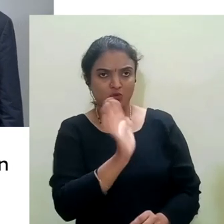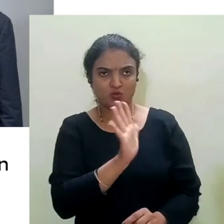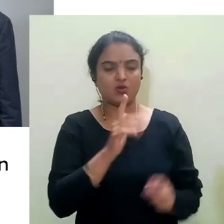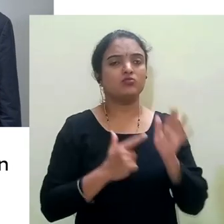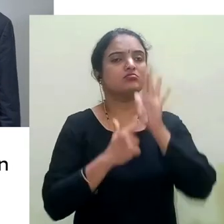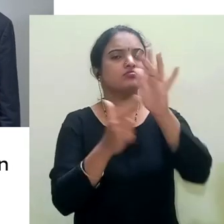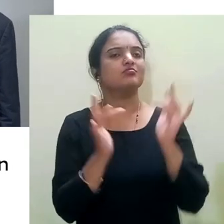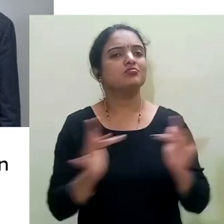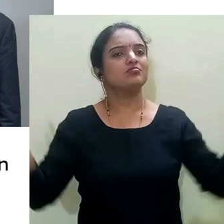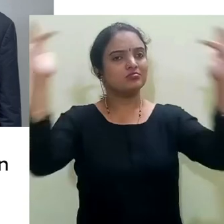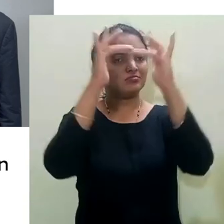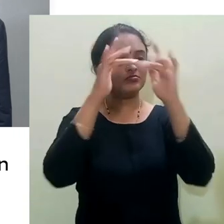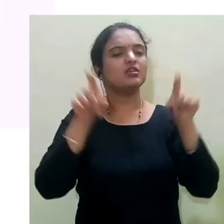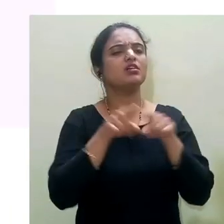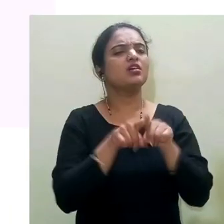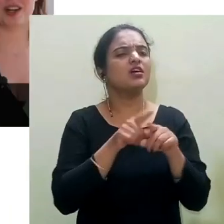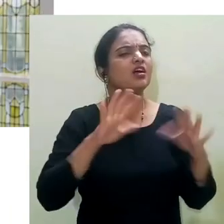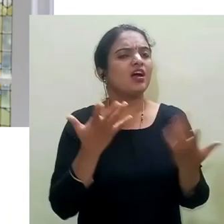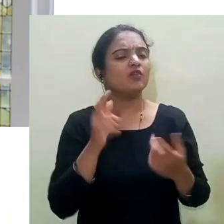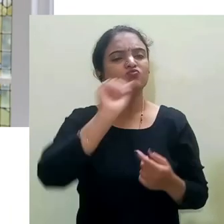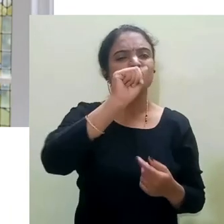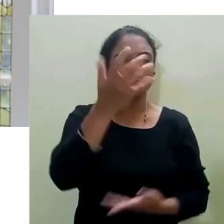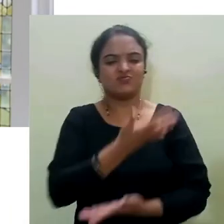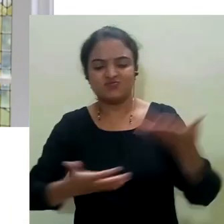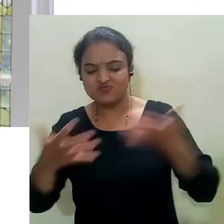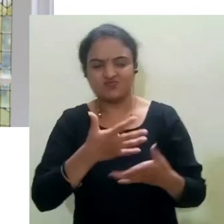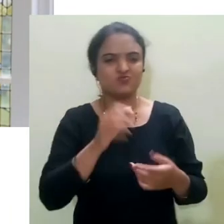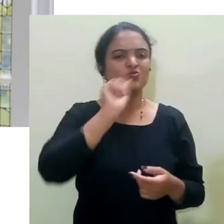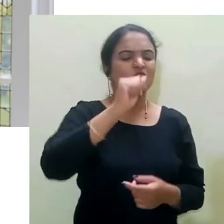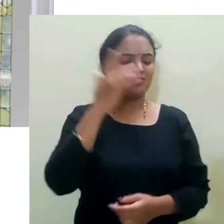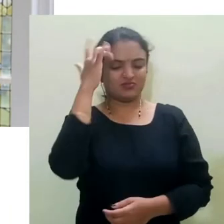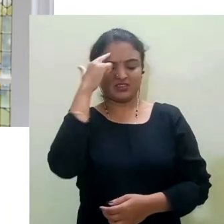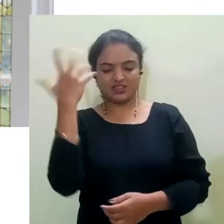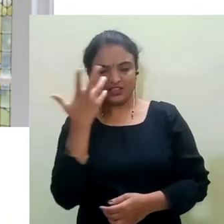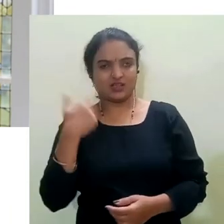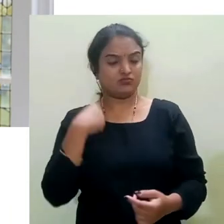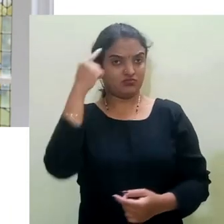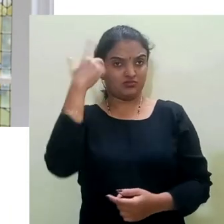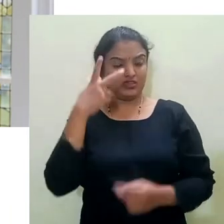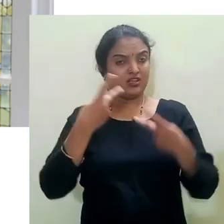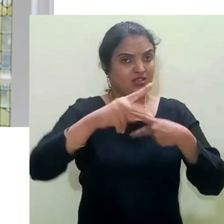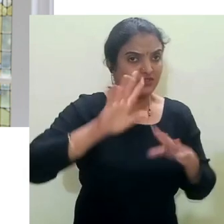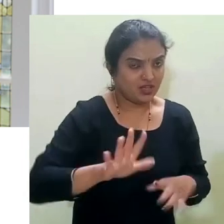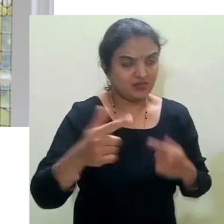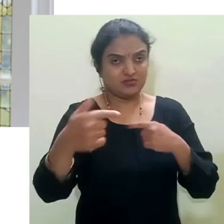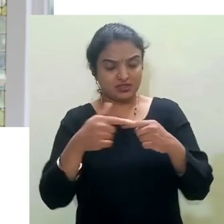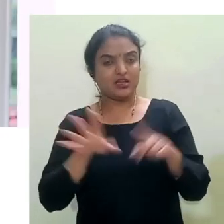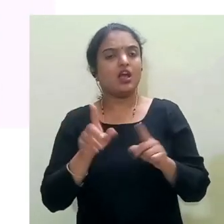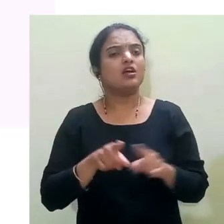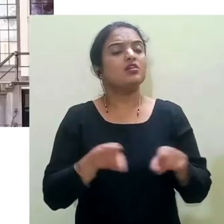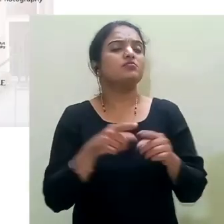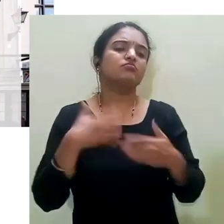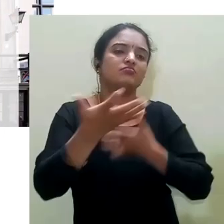travel virtually between institutions and for curators to find commonalities or differences between the